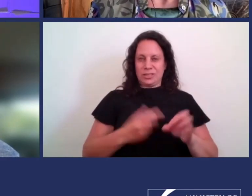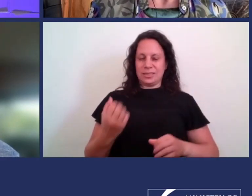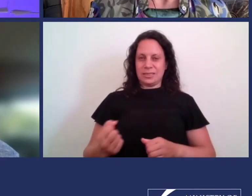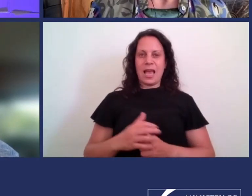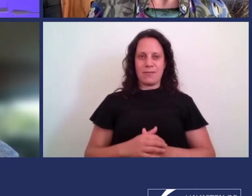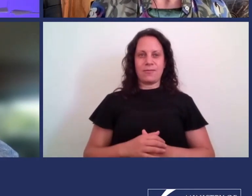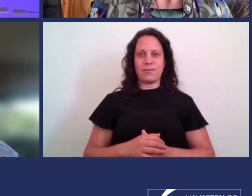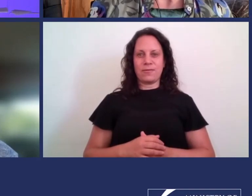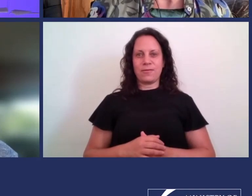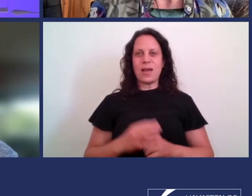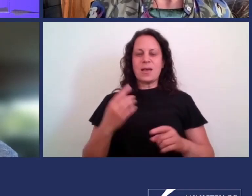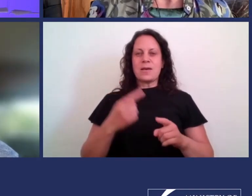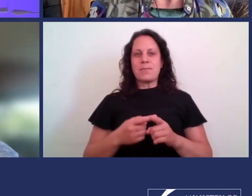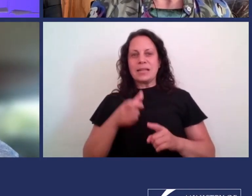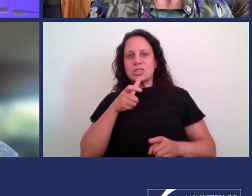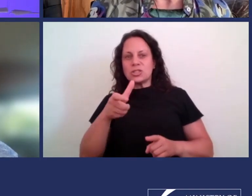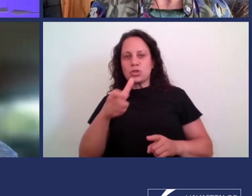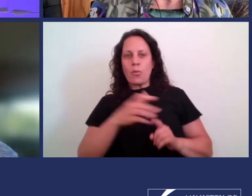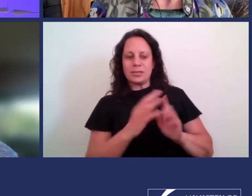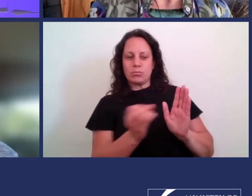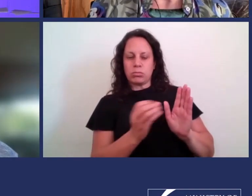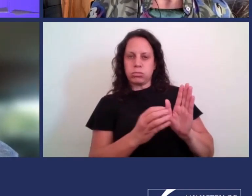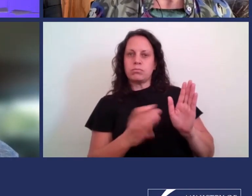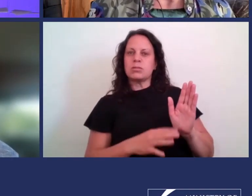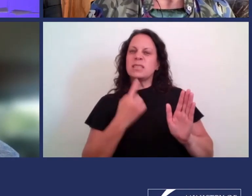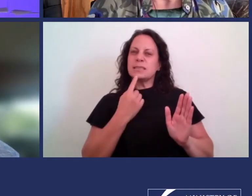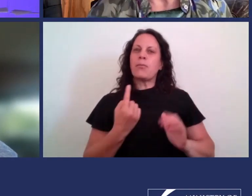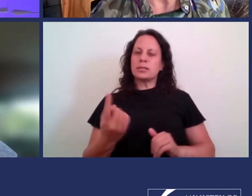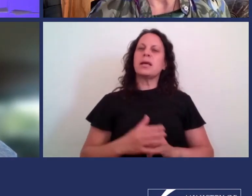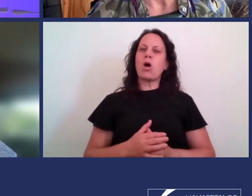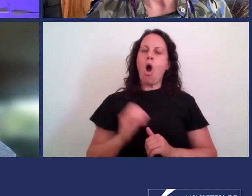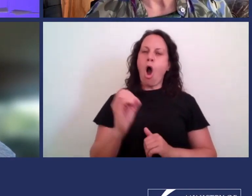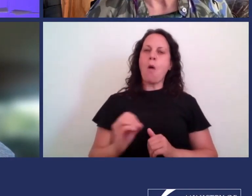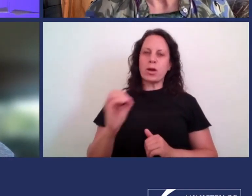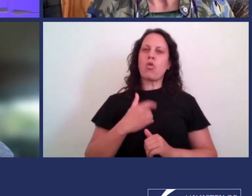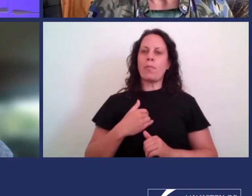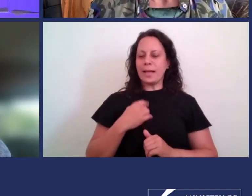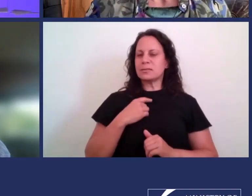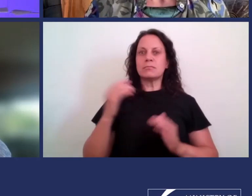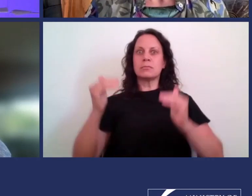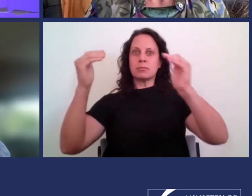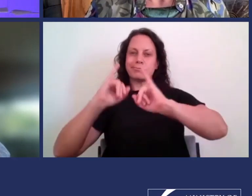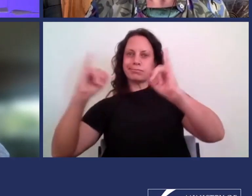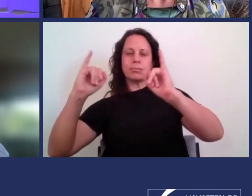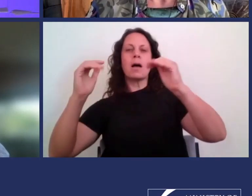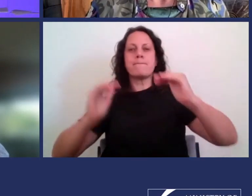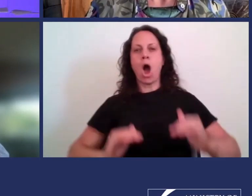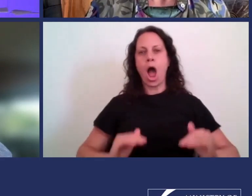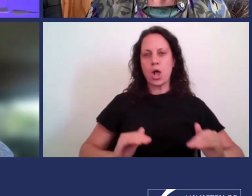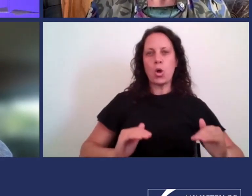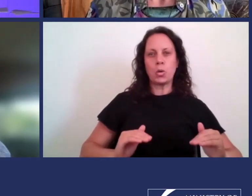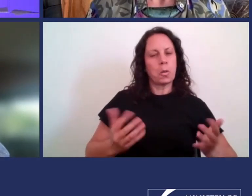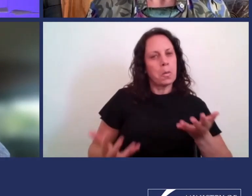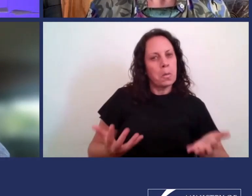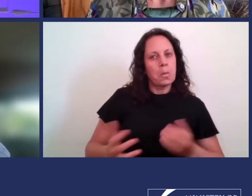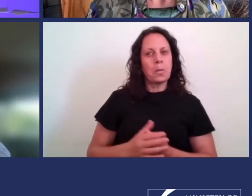couple of comments in there that Omicron is actually milder. This is what people are believing. So, you know, why should people vaccinate their children? I want to come to